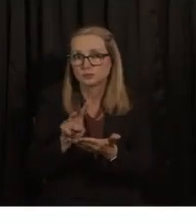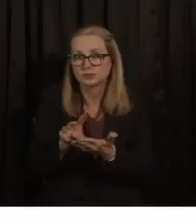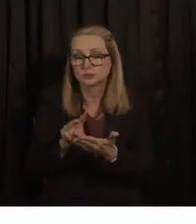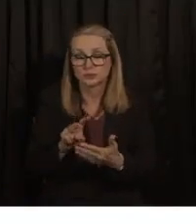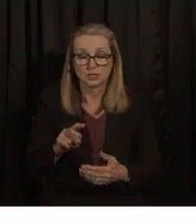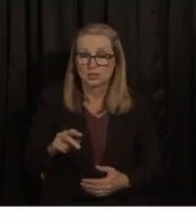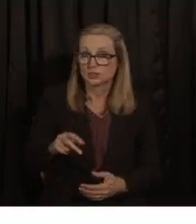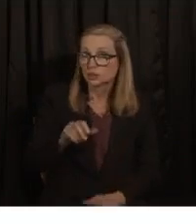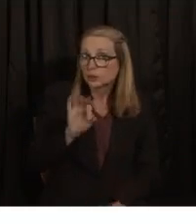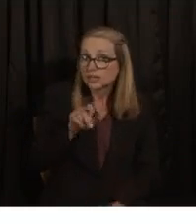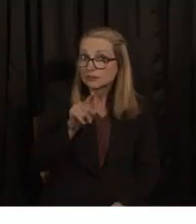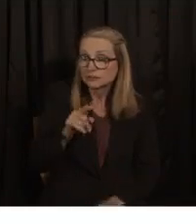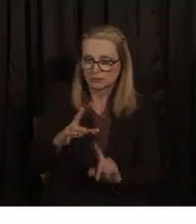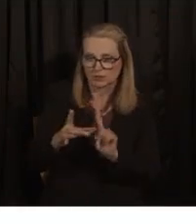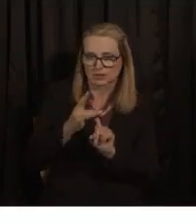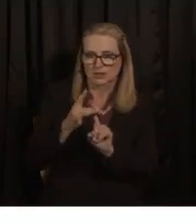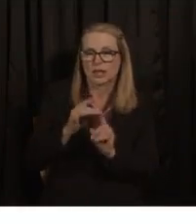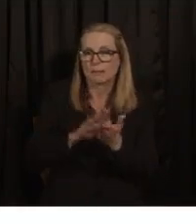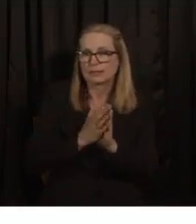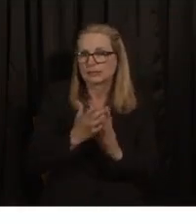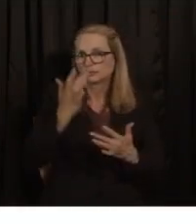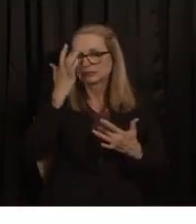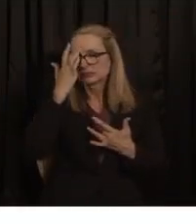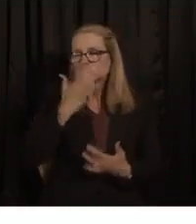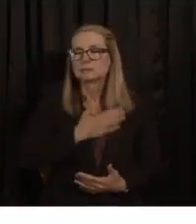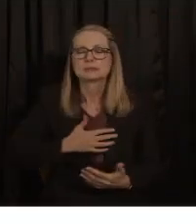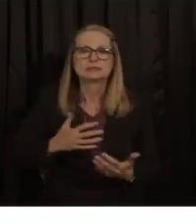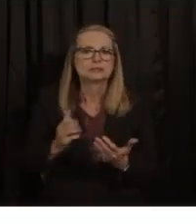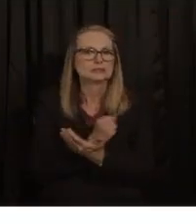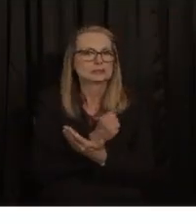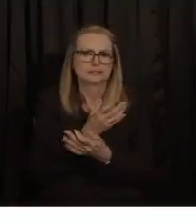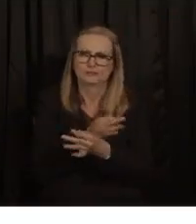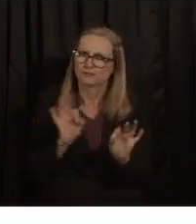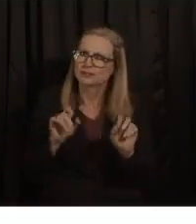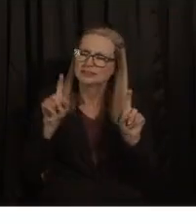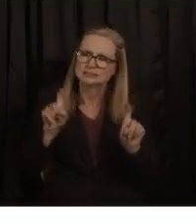exposure to access this free testing. Next slide.